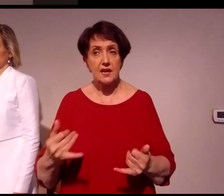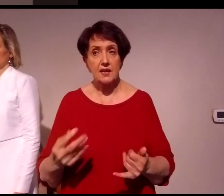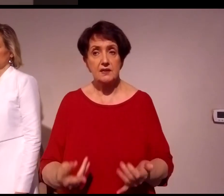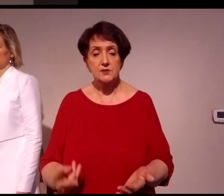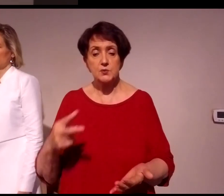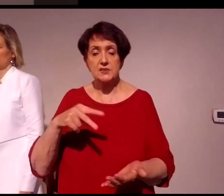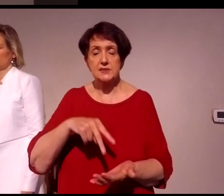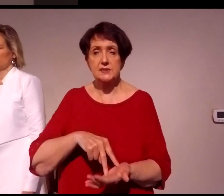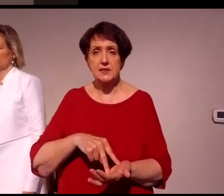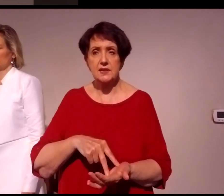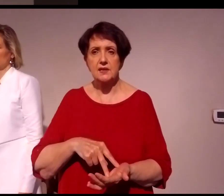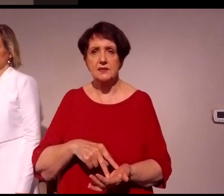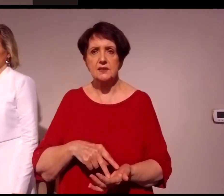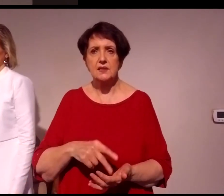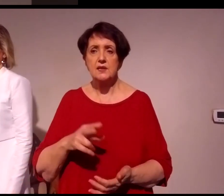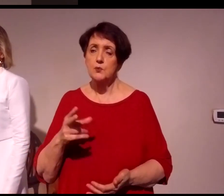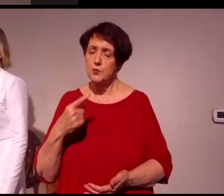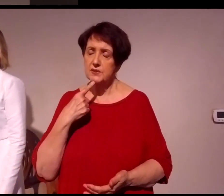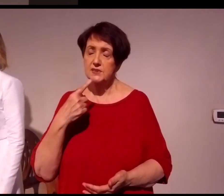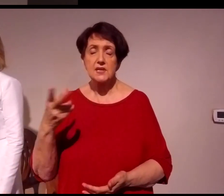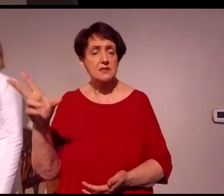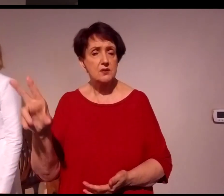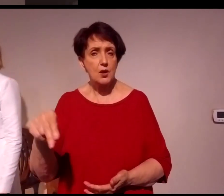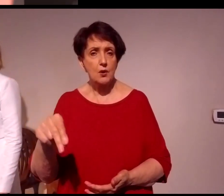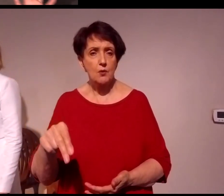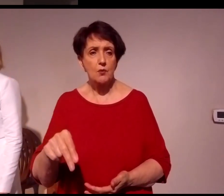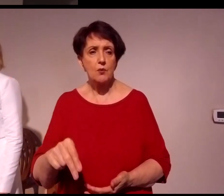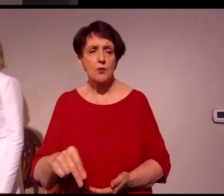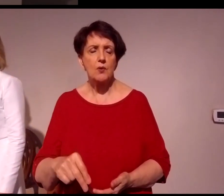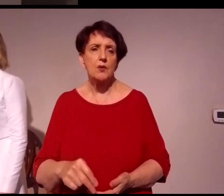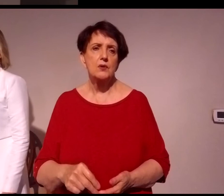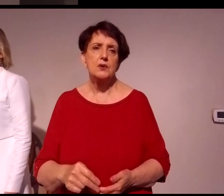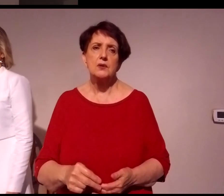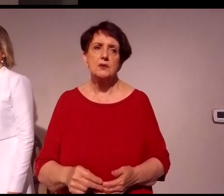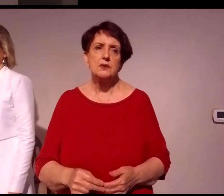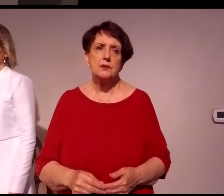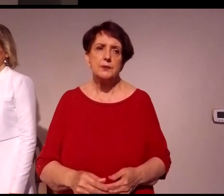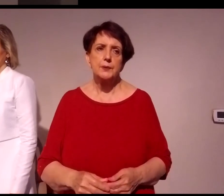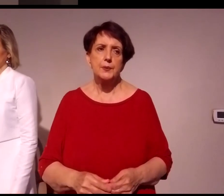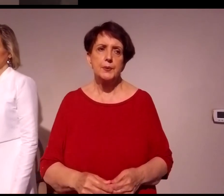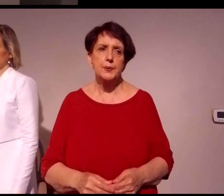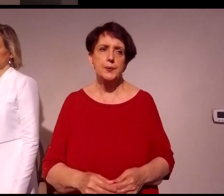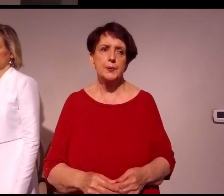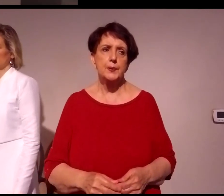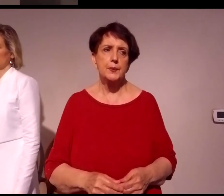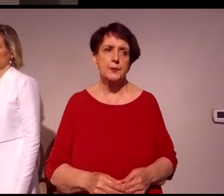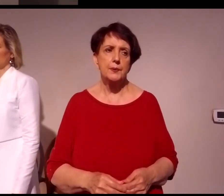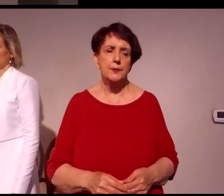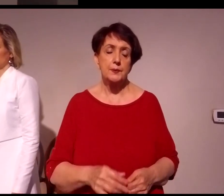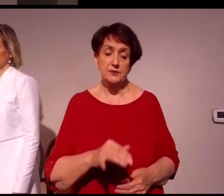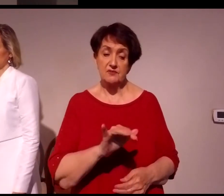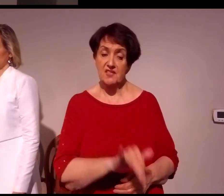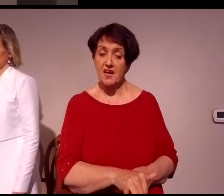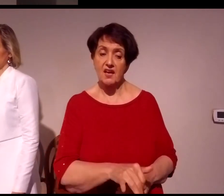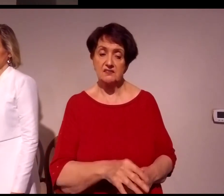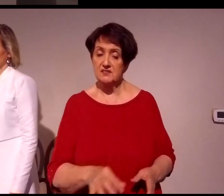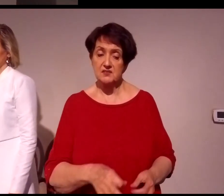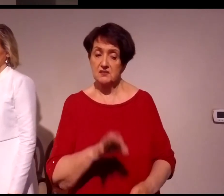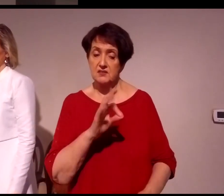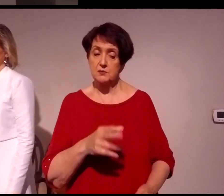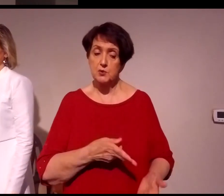stand and we say no to that which is not the spiritual truth of